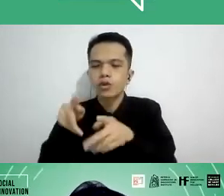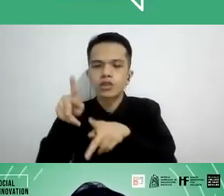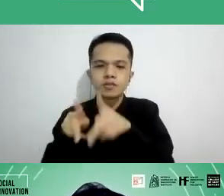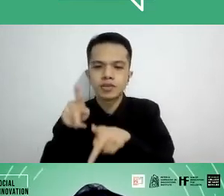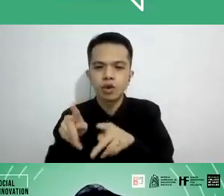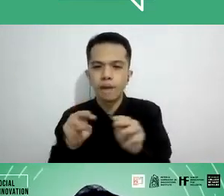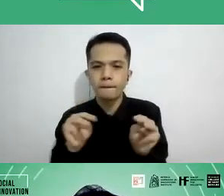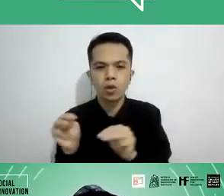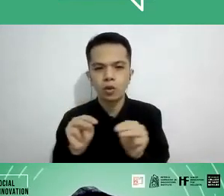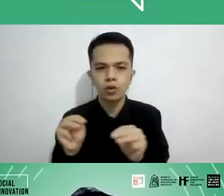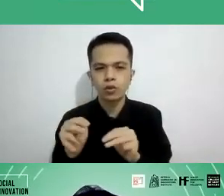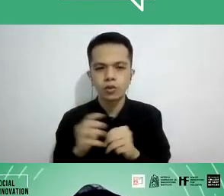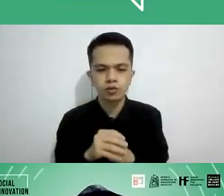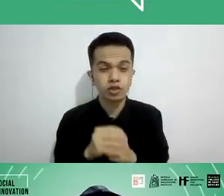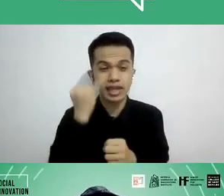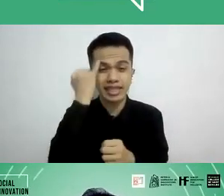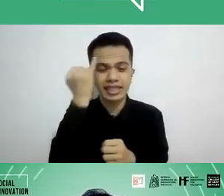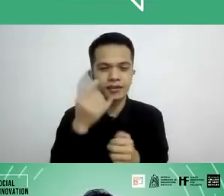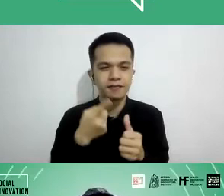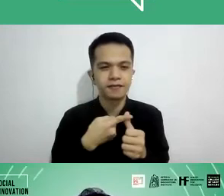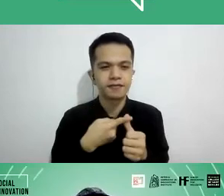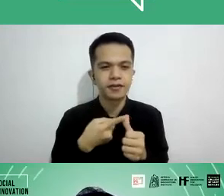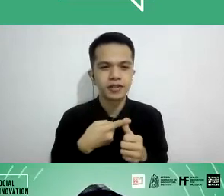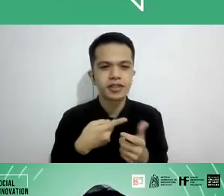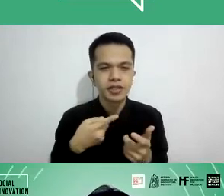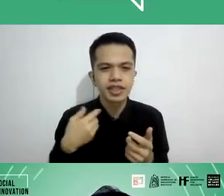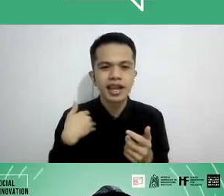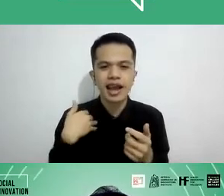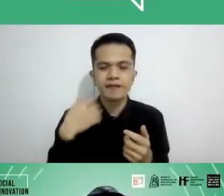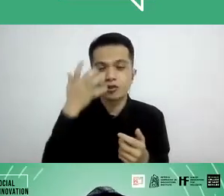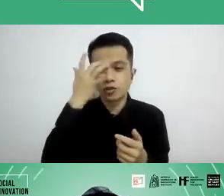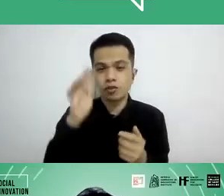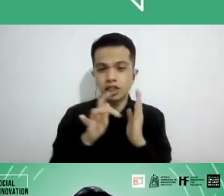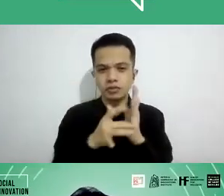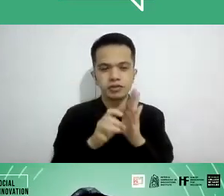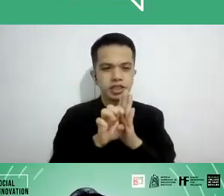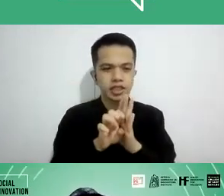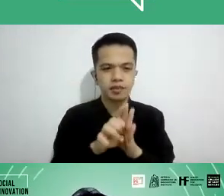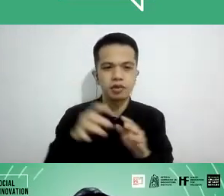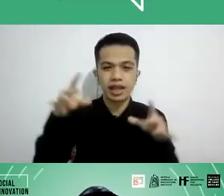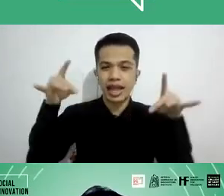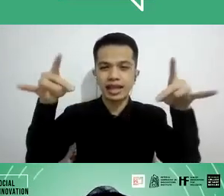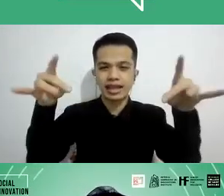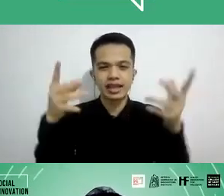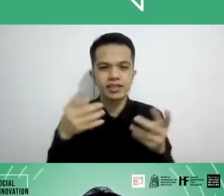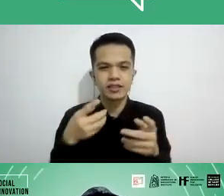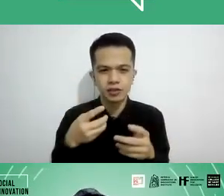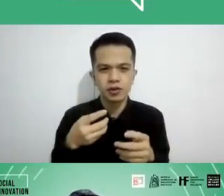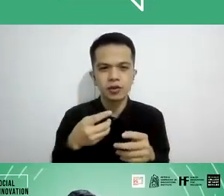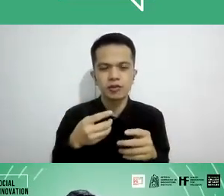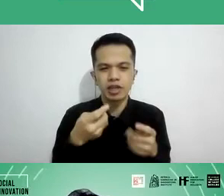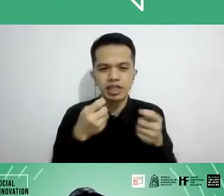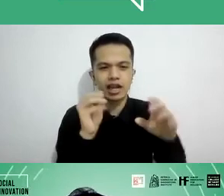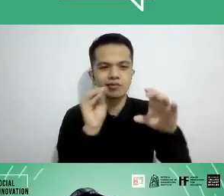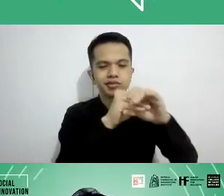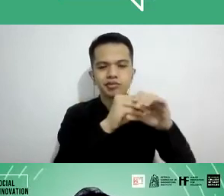movement. So the idea was first that they integrated smart technologies. For example, street lighting that was made smart, that can